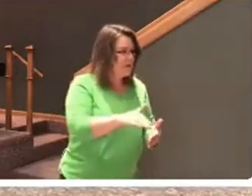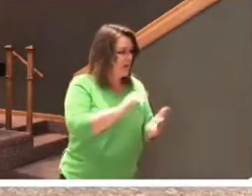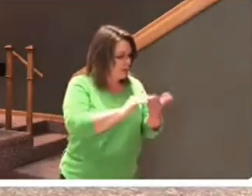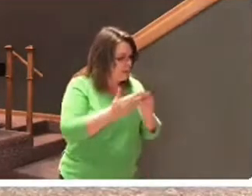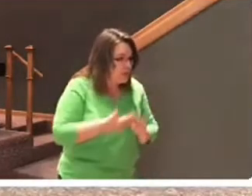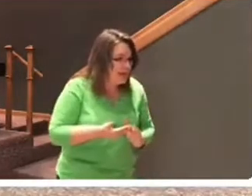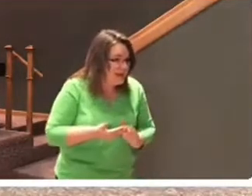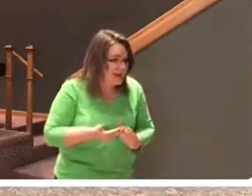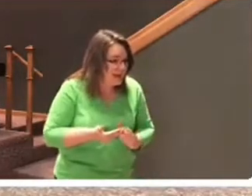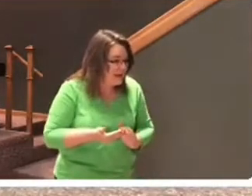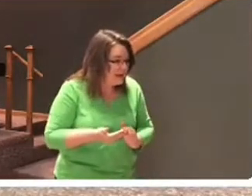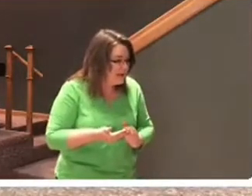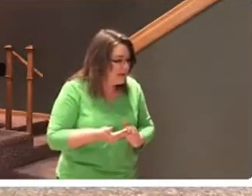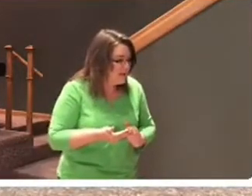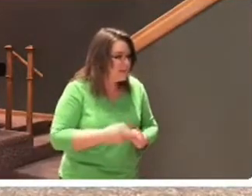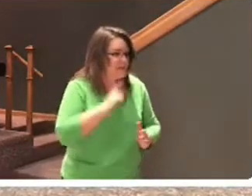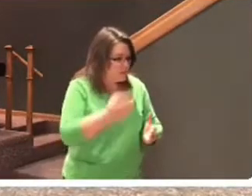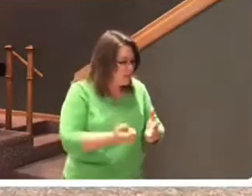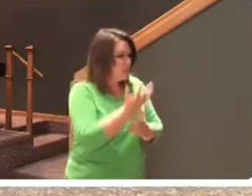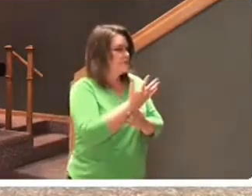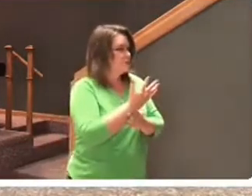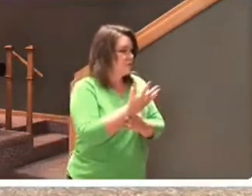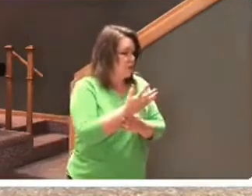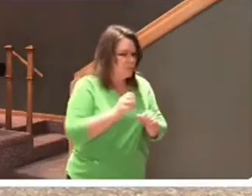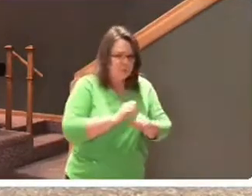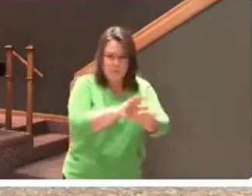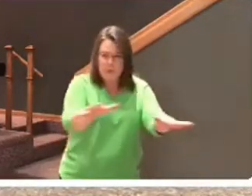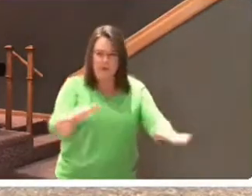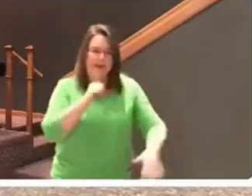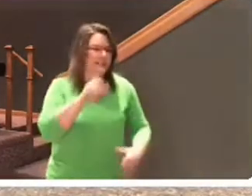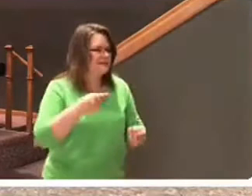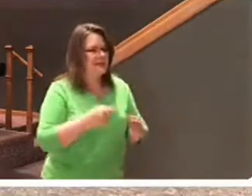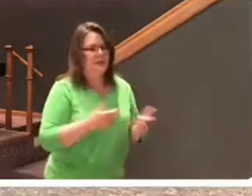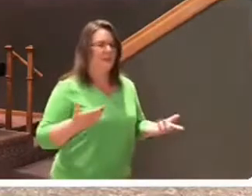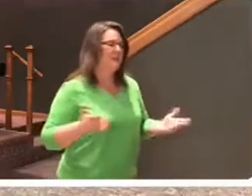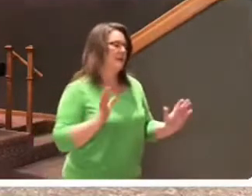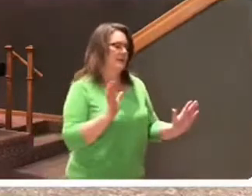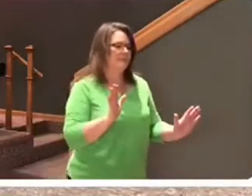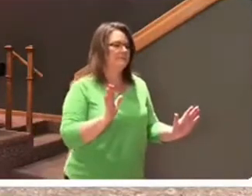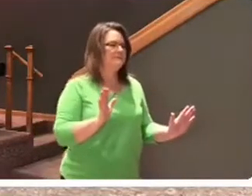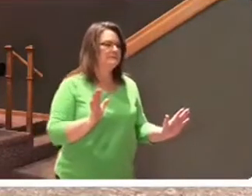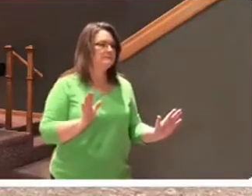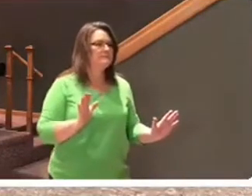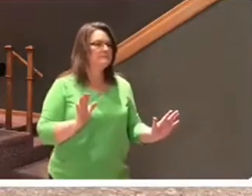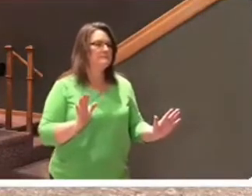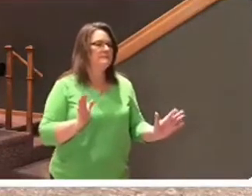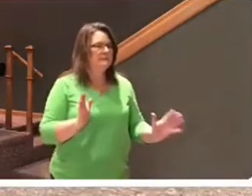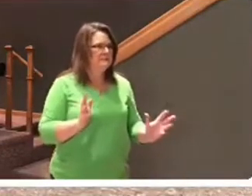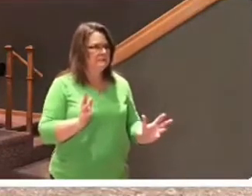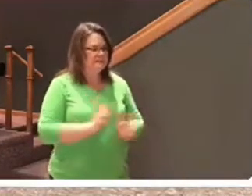community so that there is growth and expansion. And it's not about, listen,